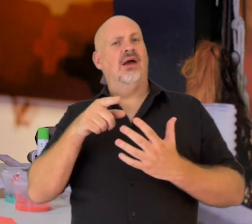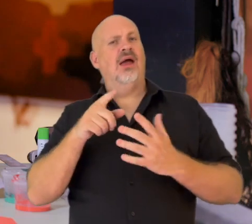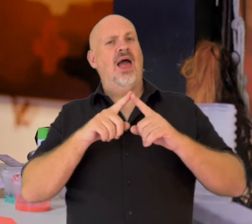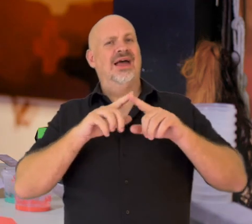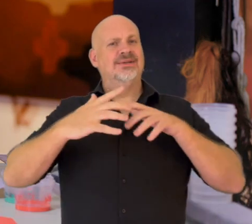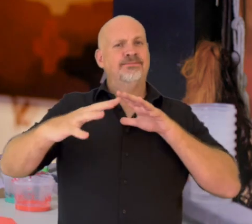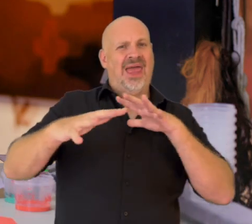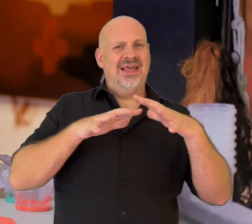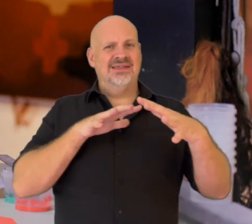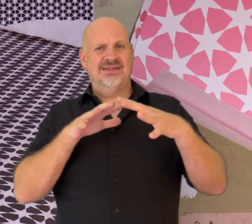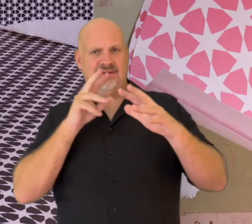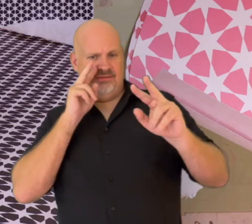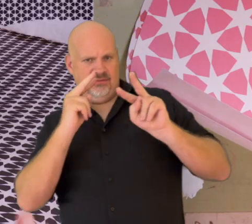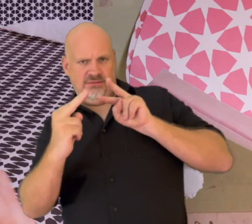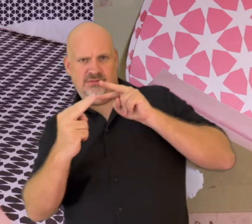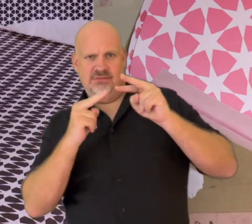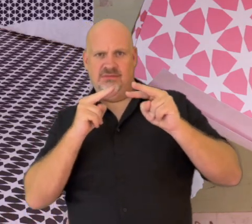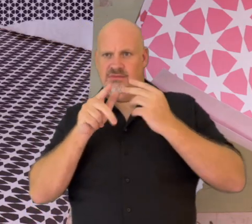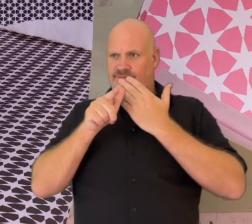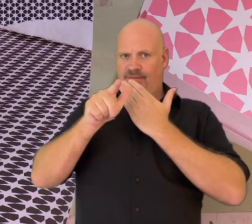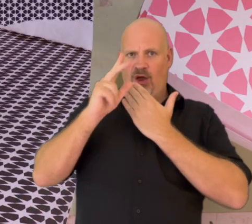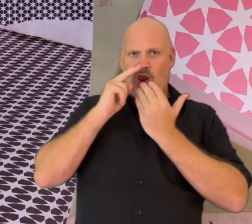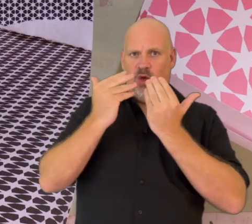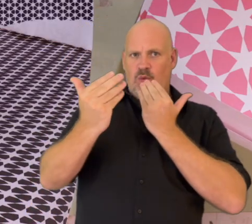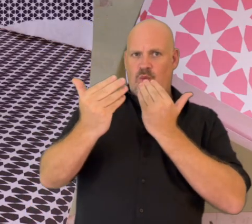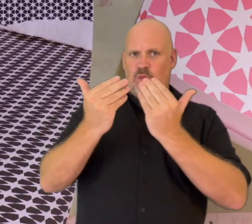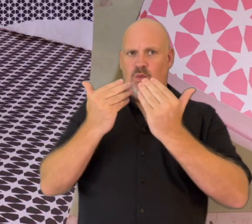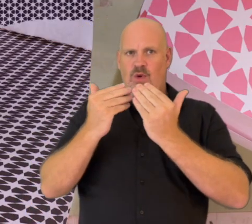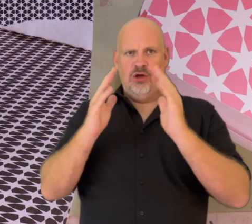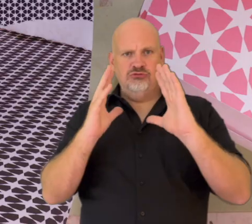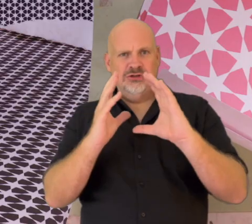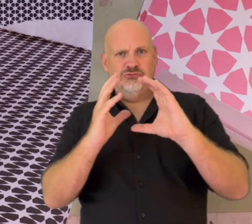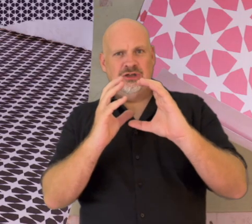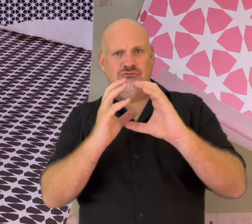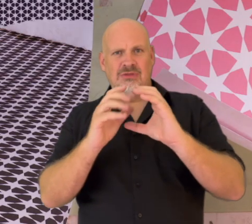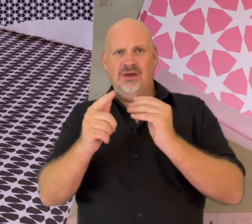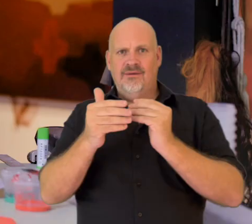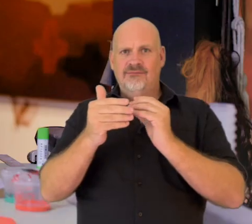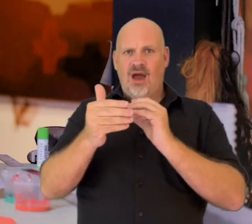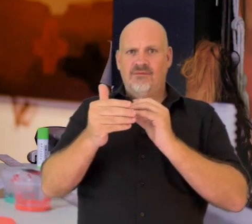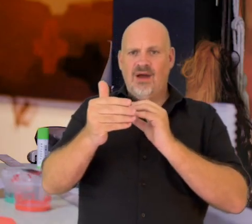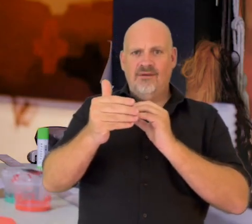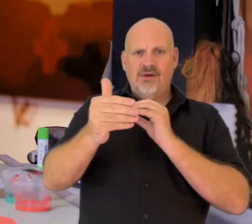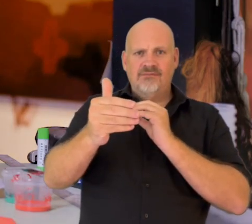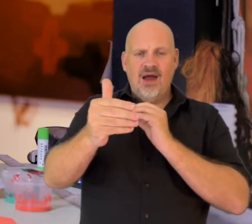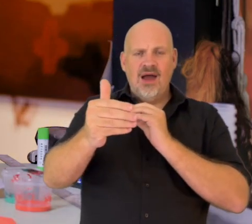is perspectival, where the pattern's all shrinking as they get further away.